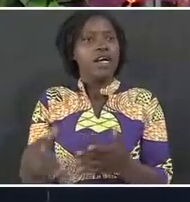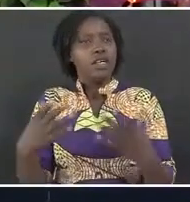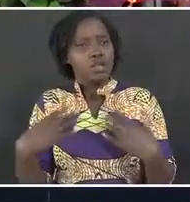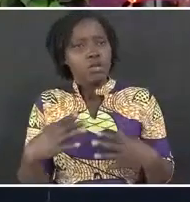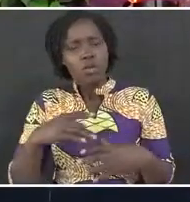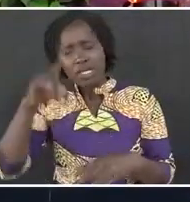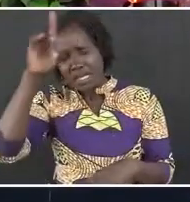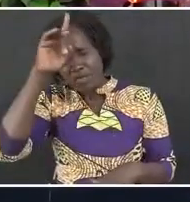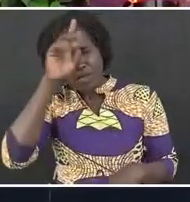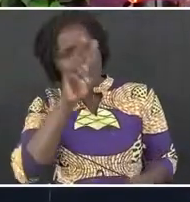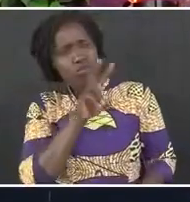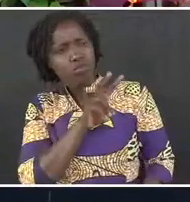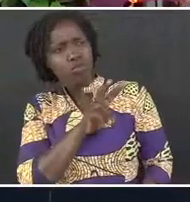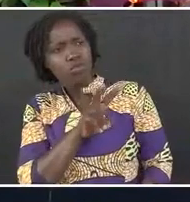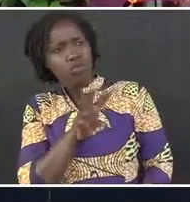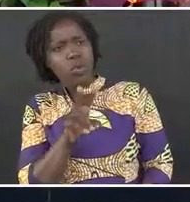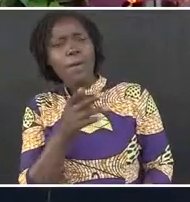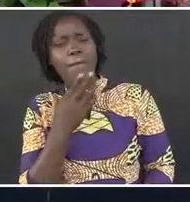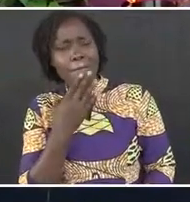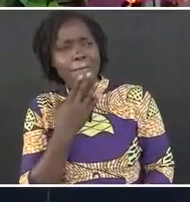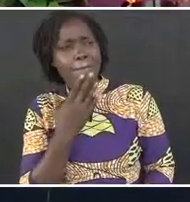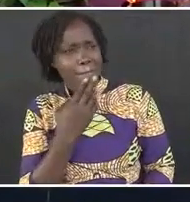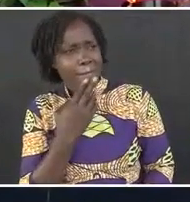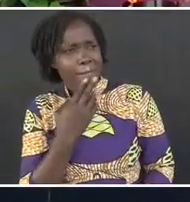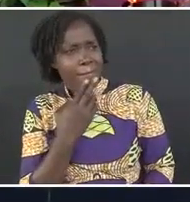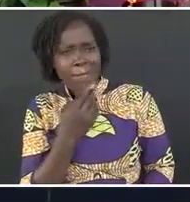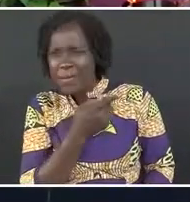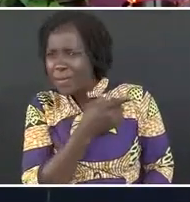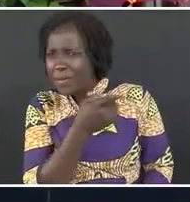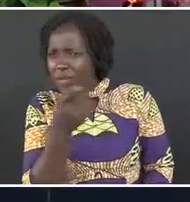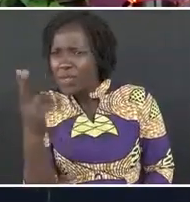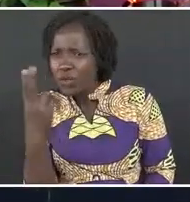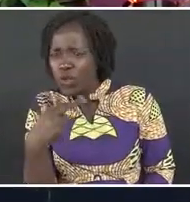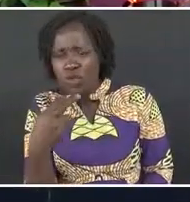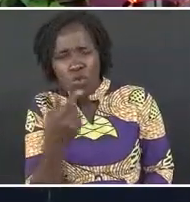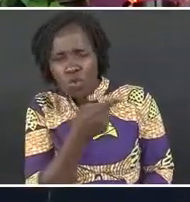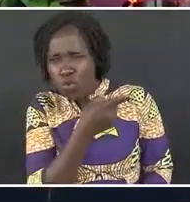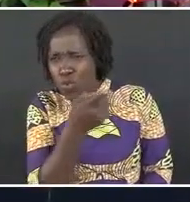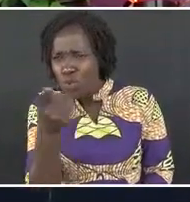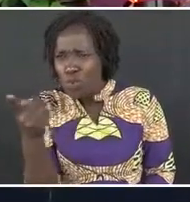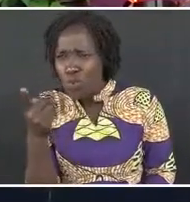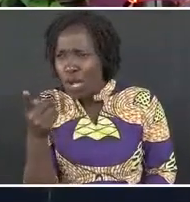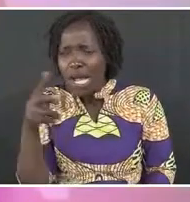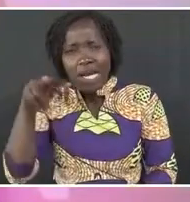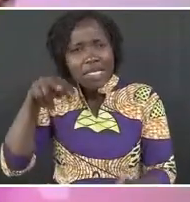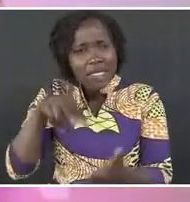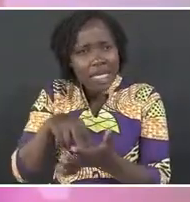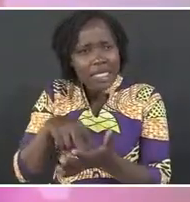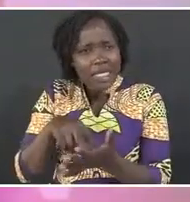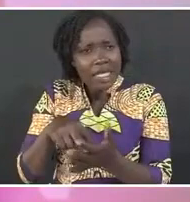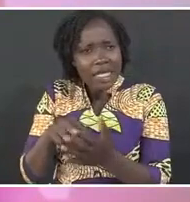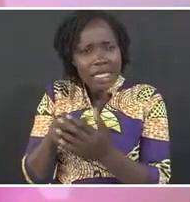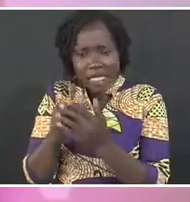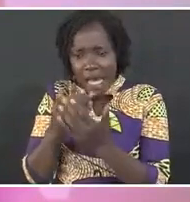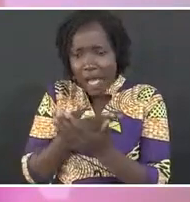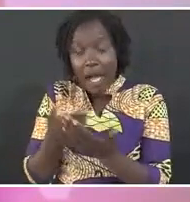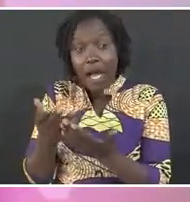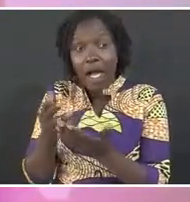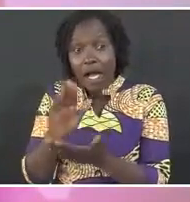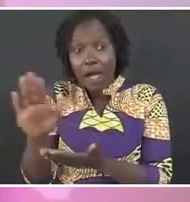in the village would look at us and wonder, what kind of people are these who are standing on a shrine and just